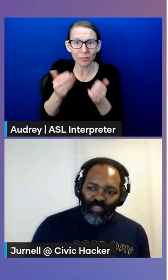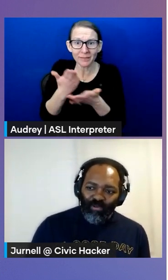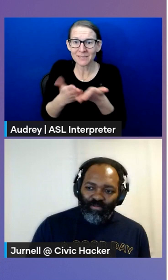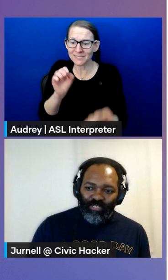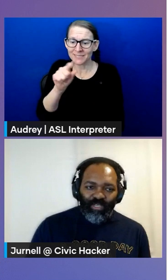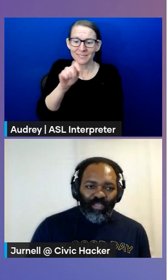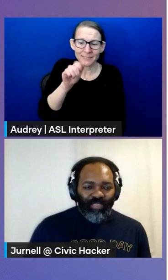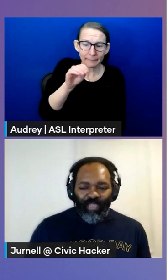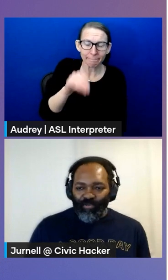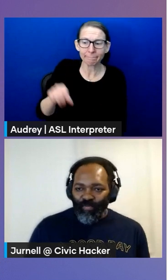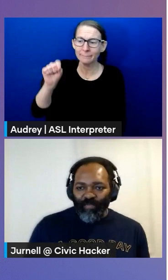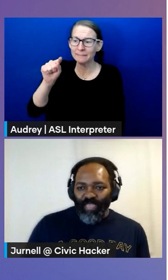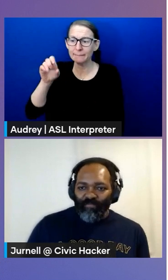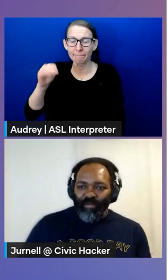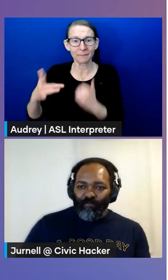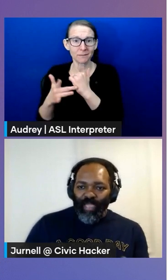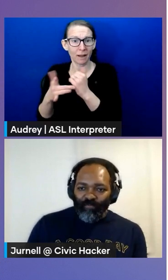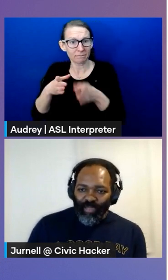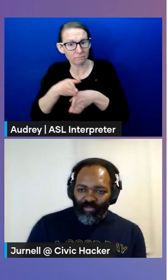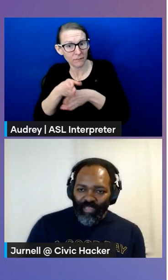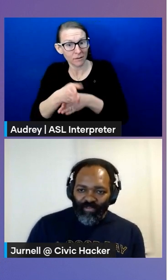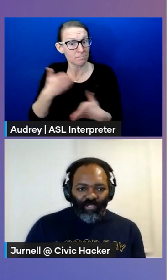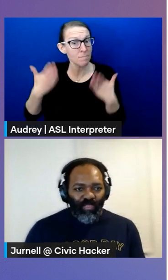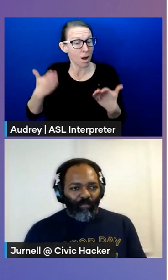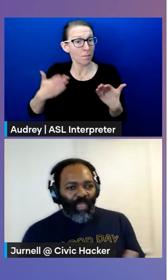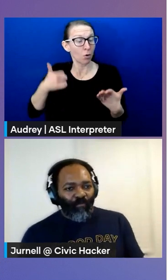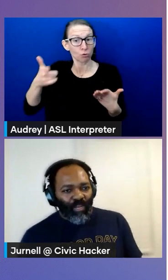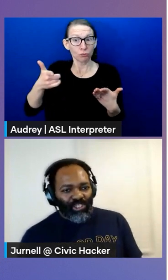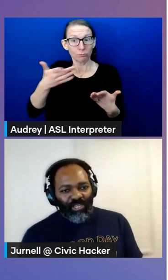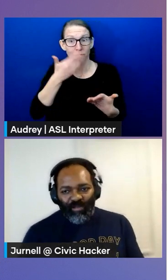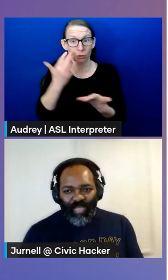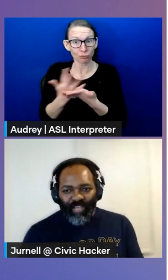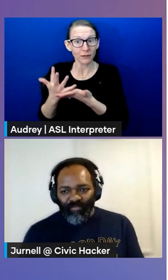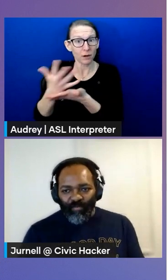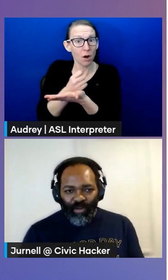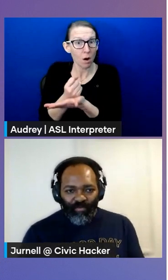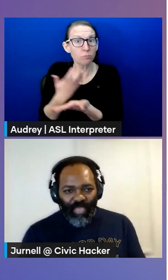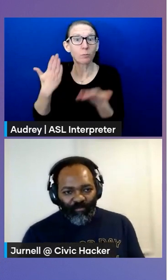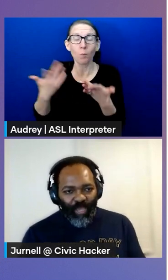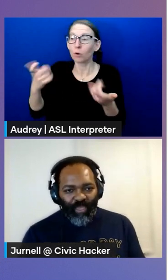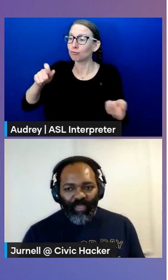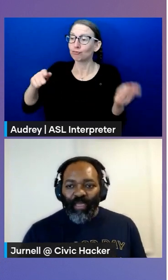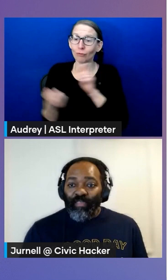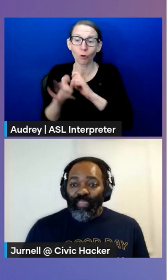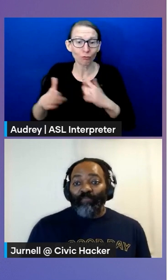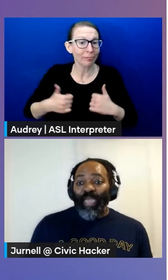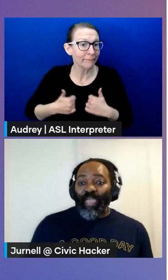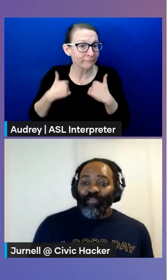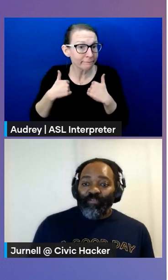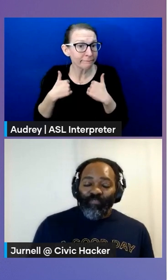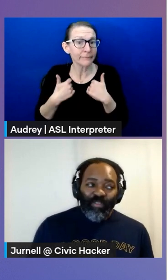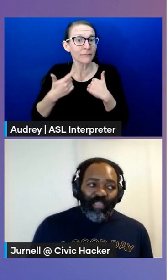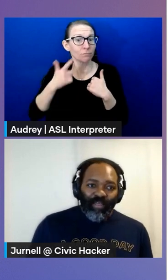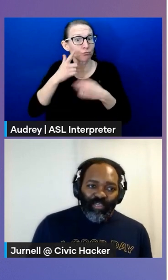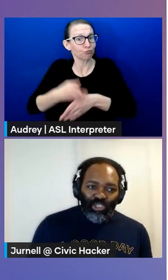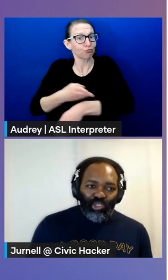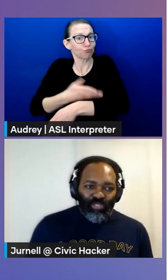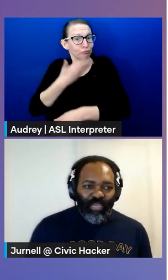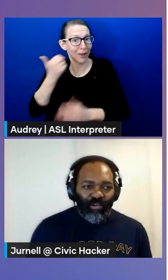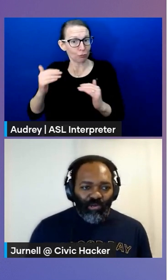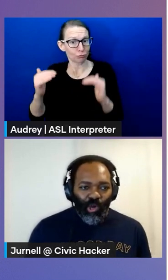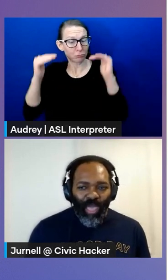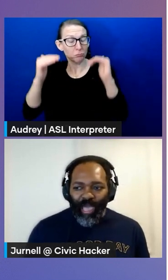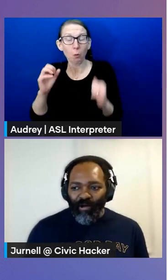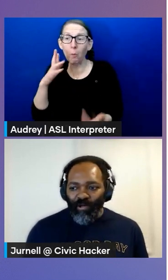technology fields, that you may be able to make a better living. So they may want to change their lives for the better in that way. They may feel like